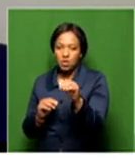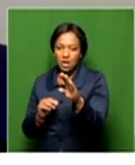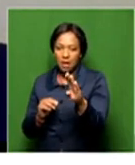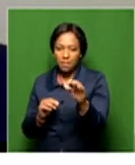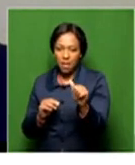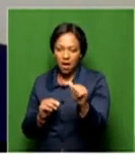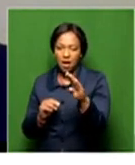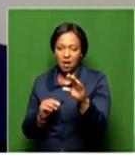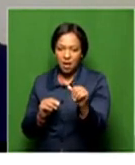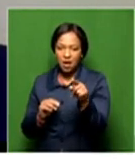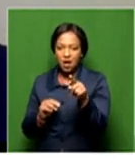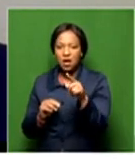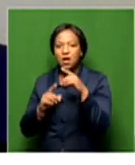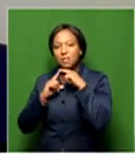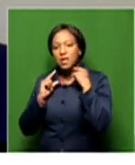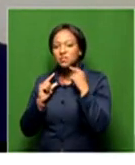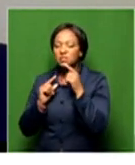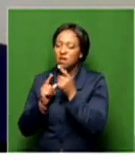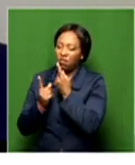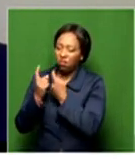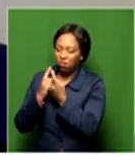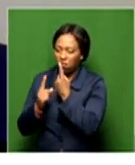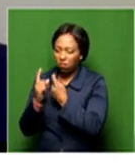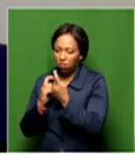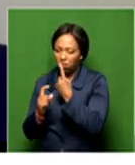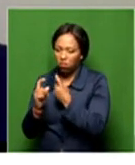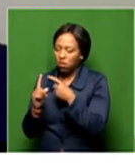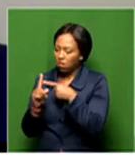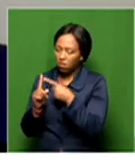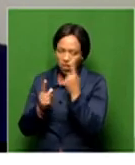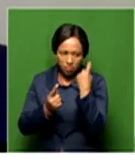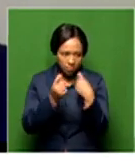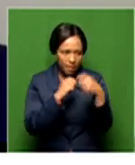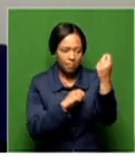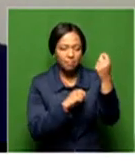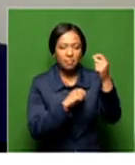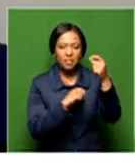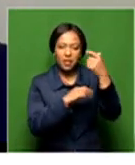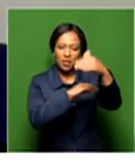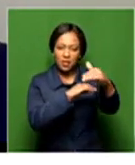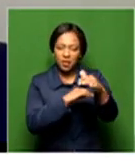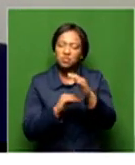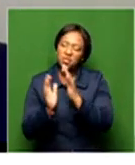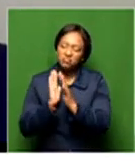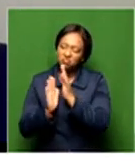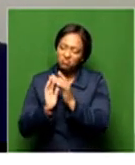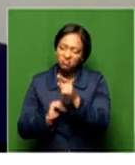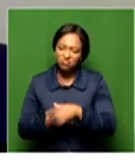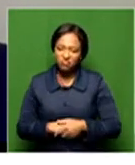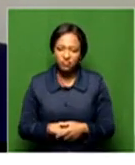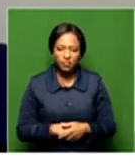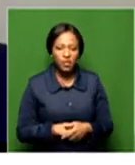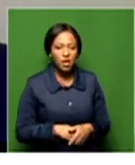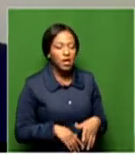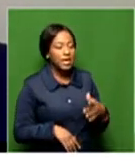influence to sort of lure young girls and sell them for precious stones. Wow, do tell us more about that. And that is